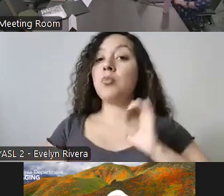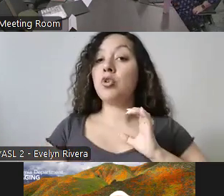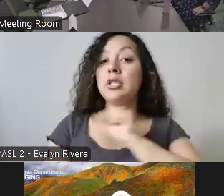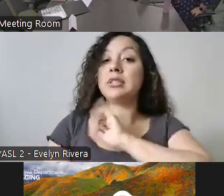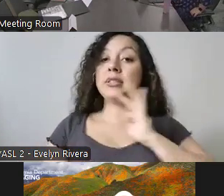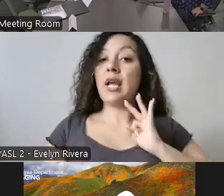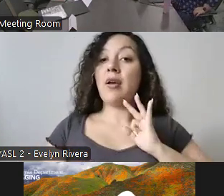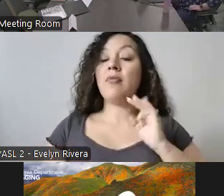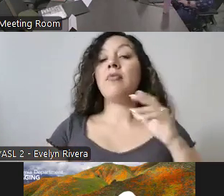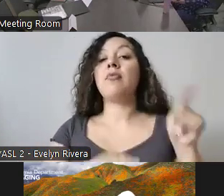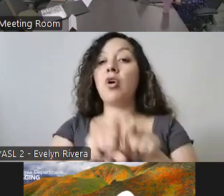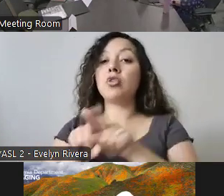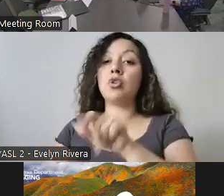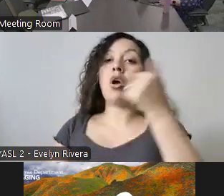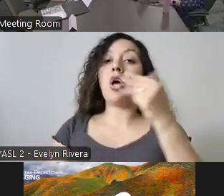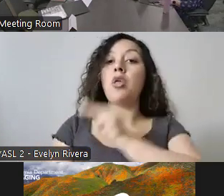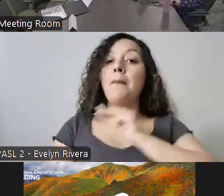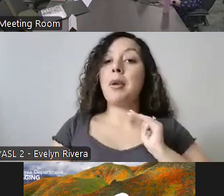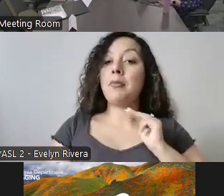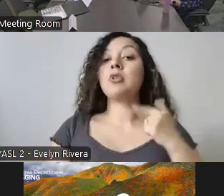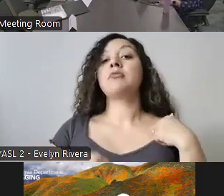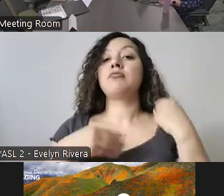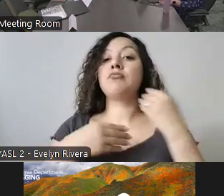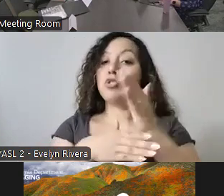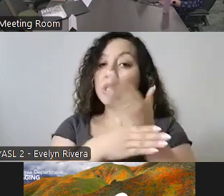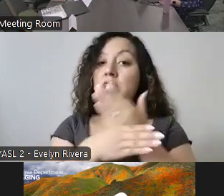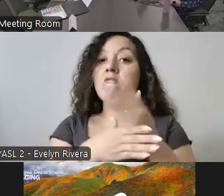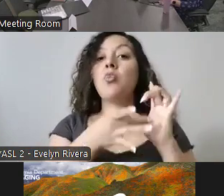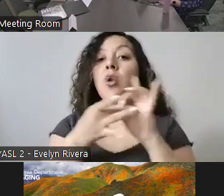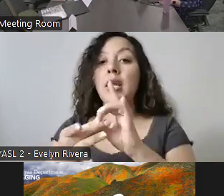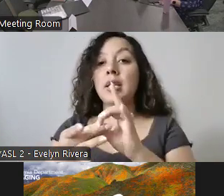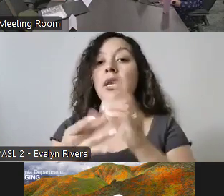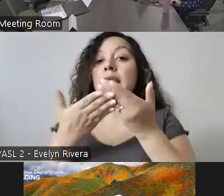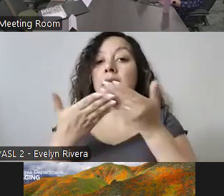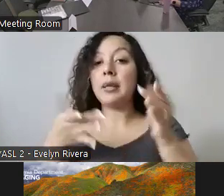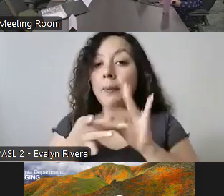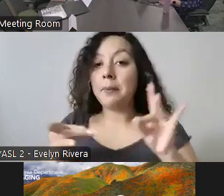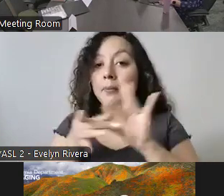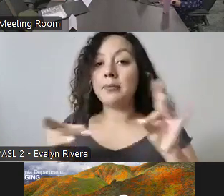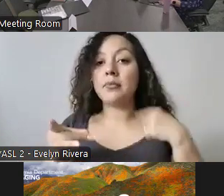to share out meeting-related materials. And we invite the public to